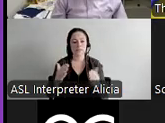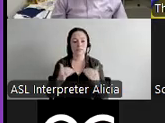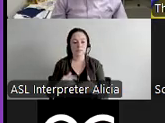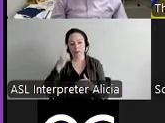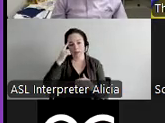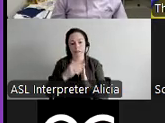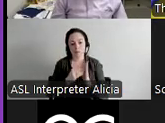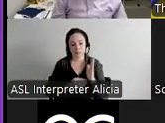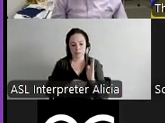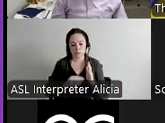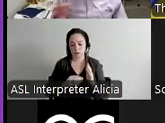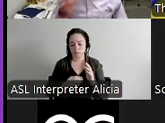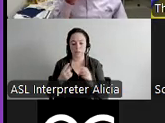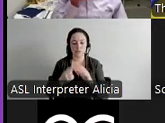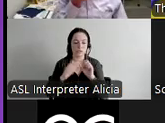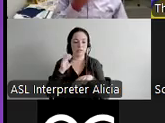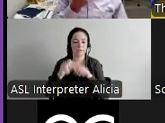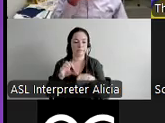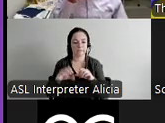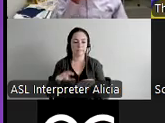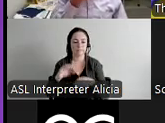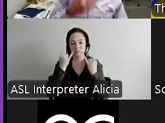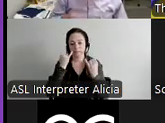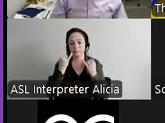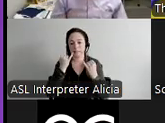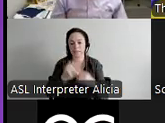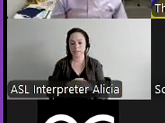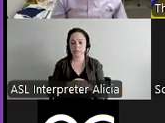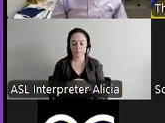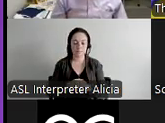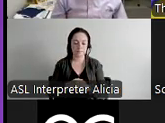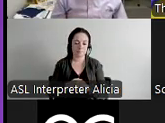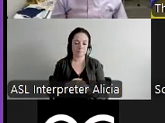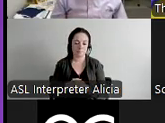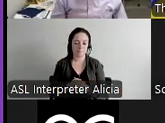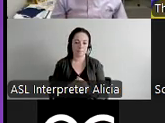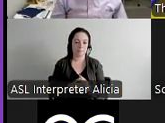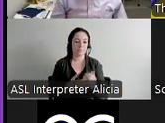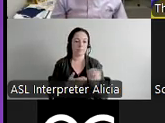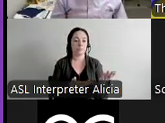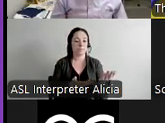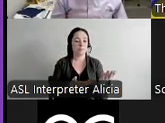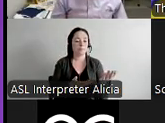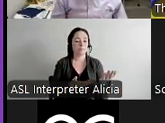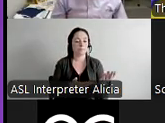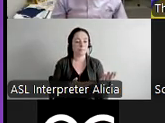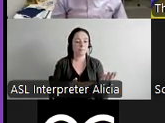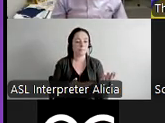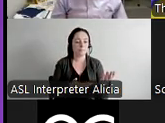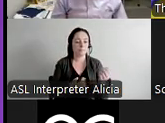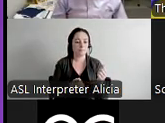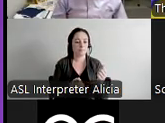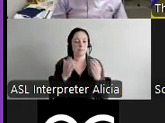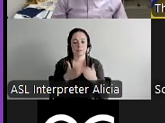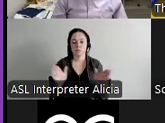brainstorm, throw some ideas in the mix. So here is a